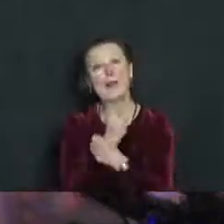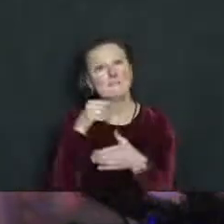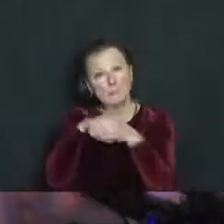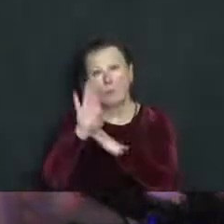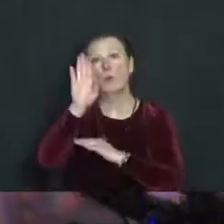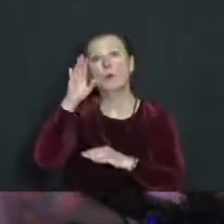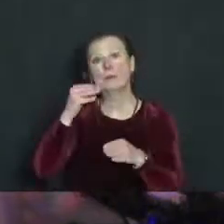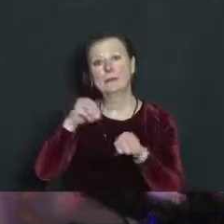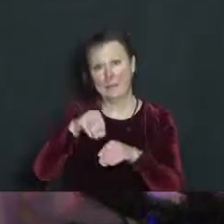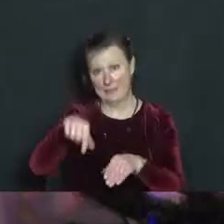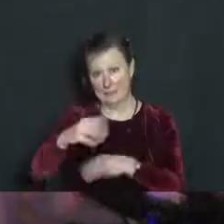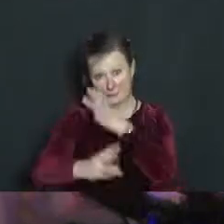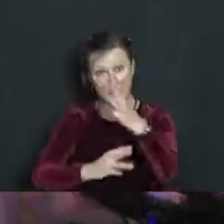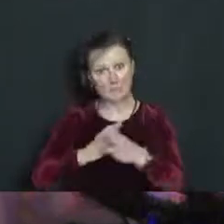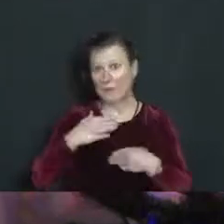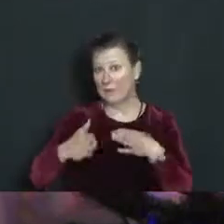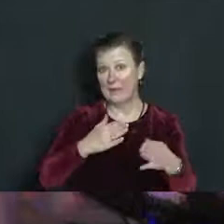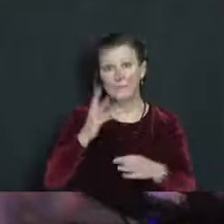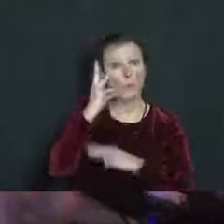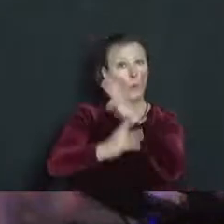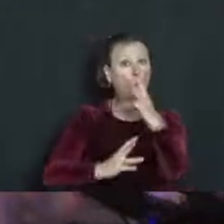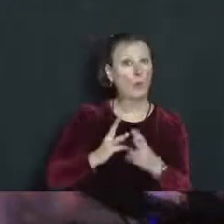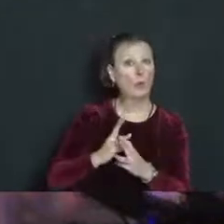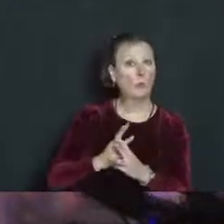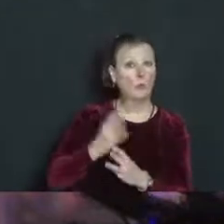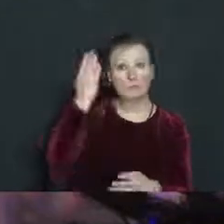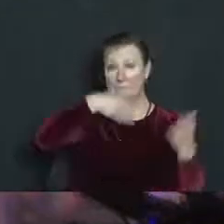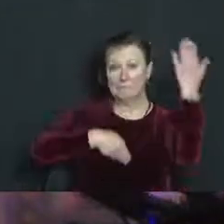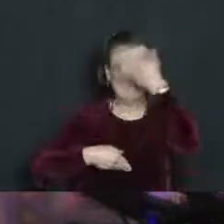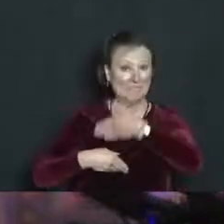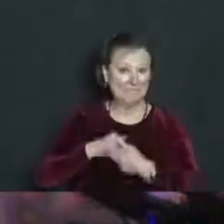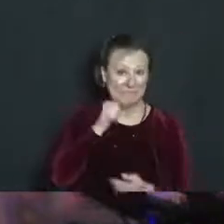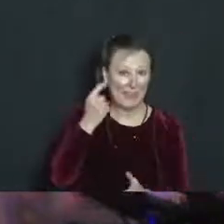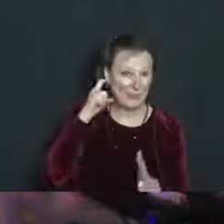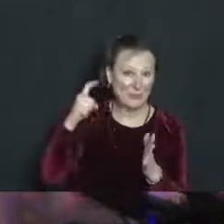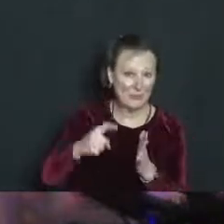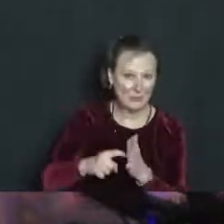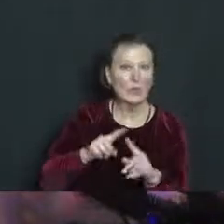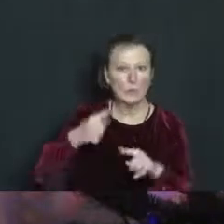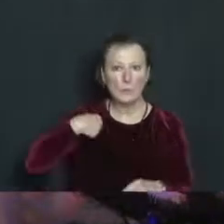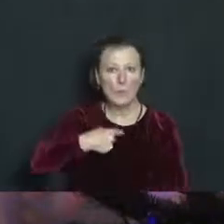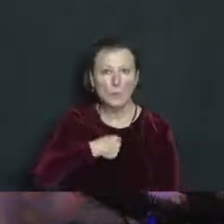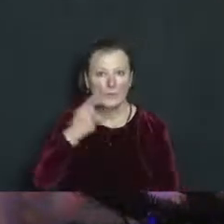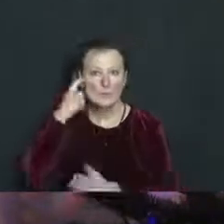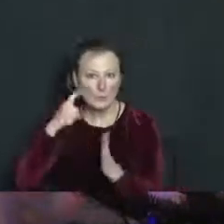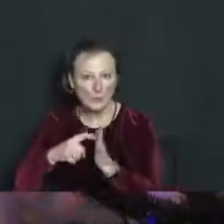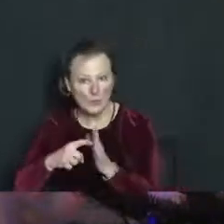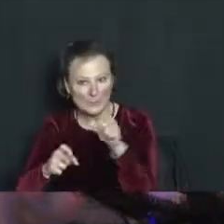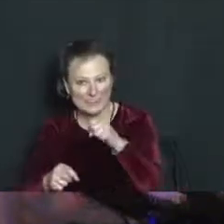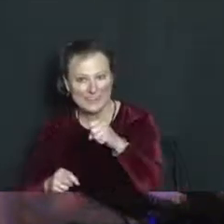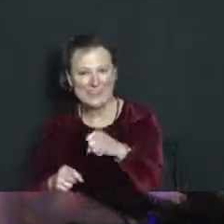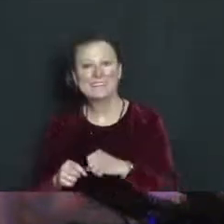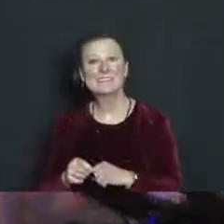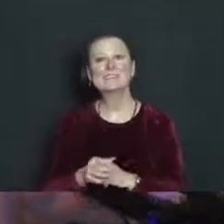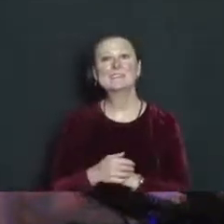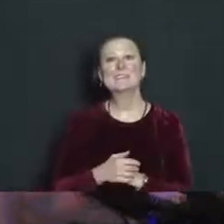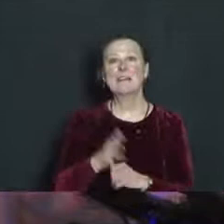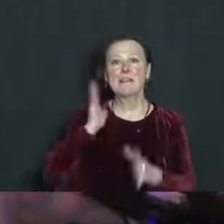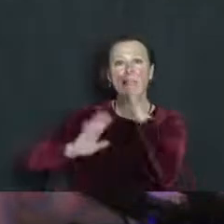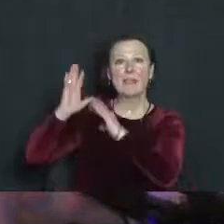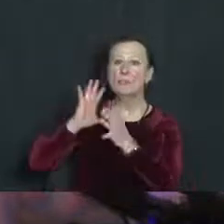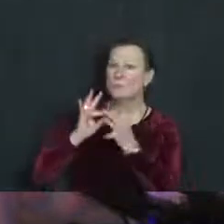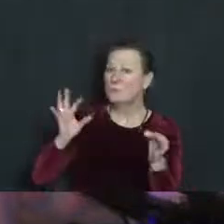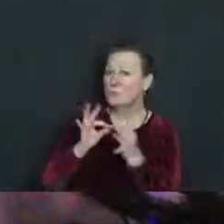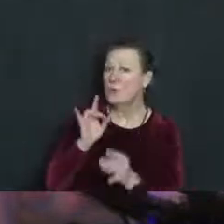though the world pays little notice. And yet we can notice. And as the ancient stories